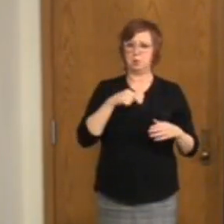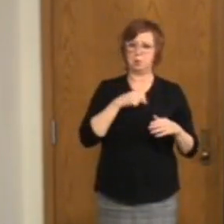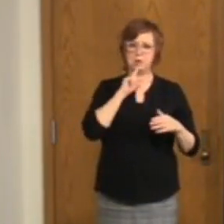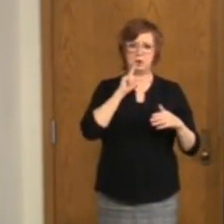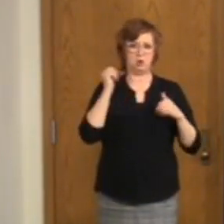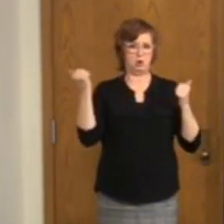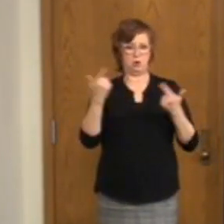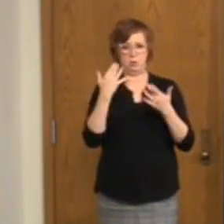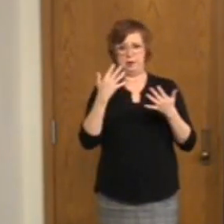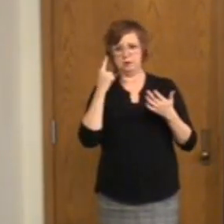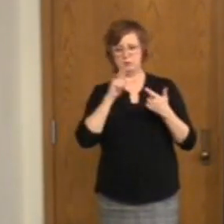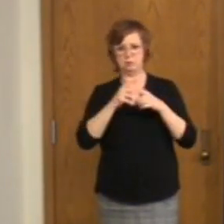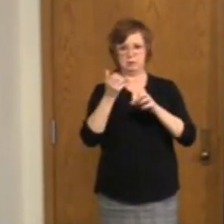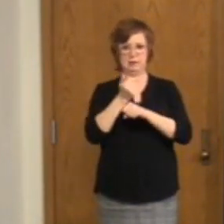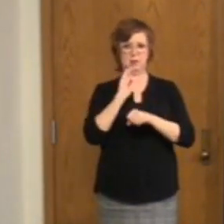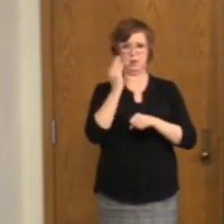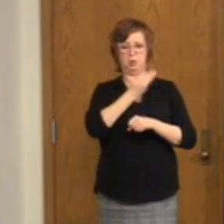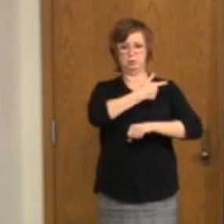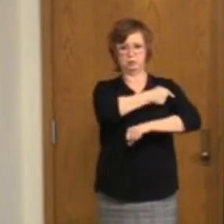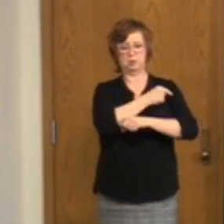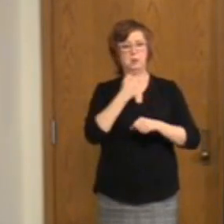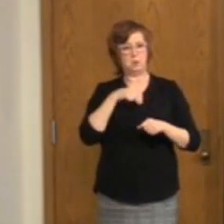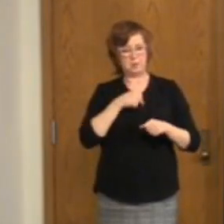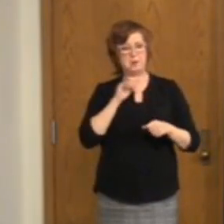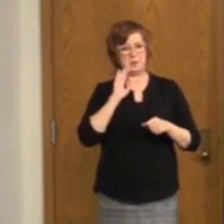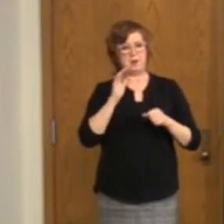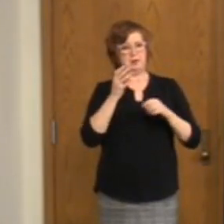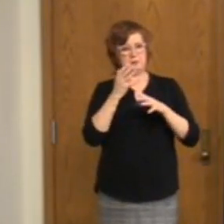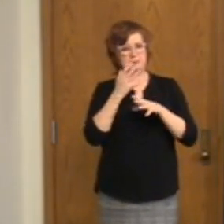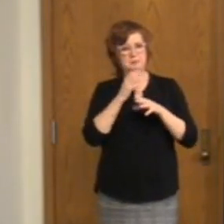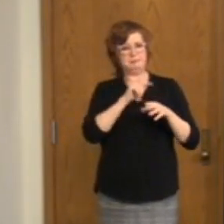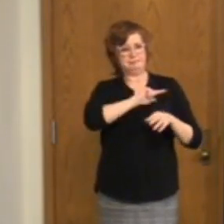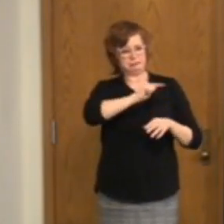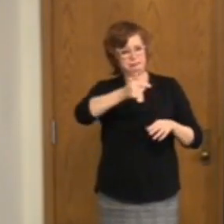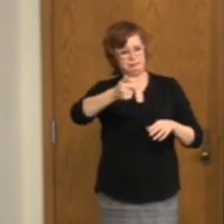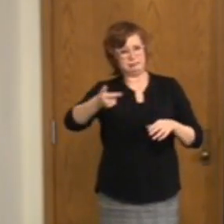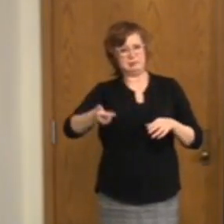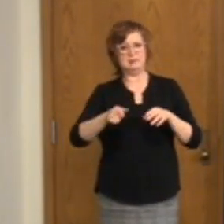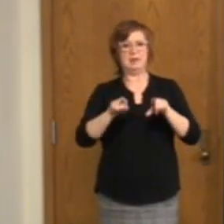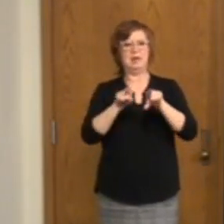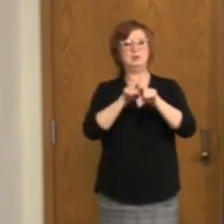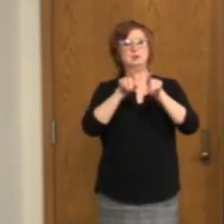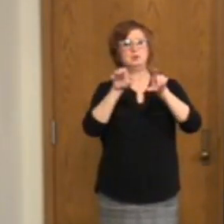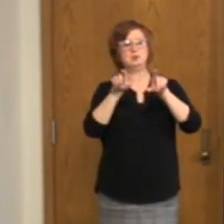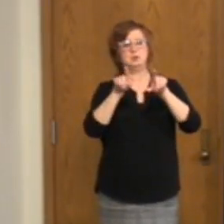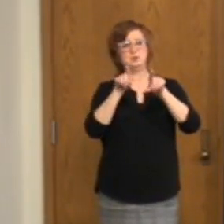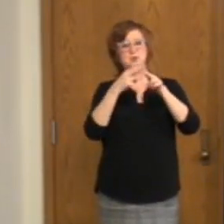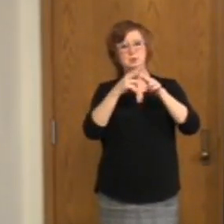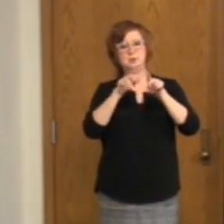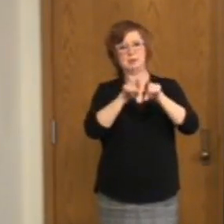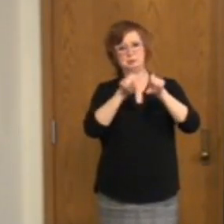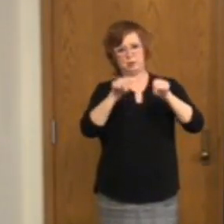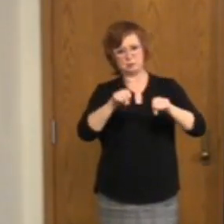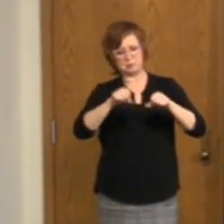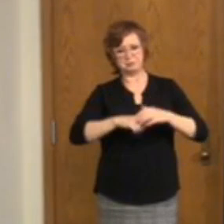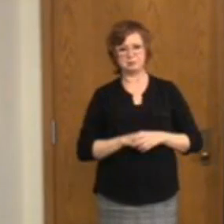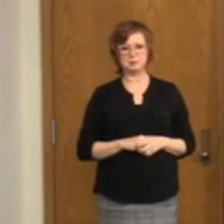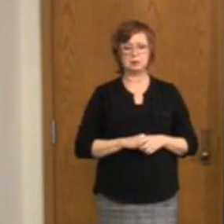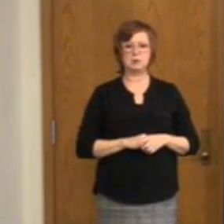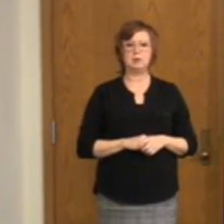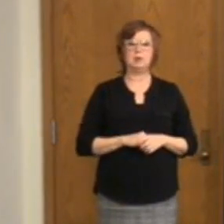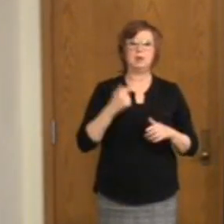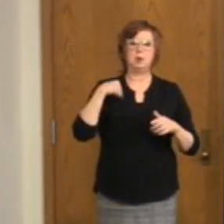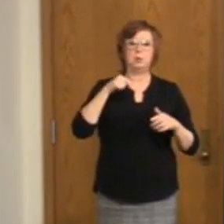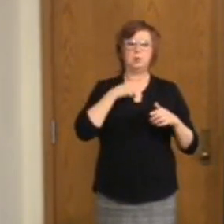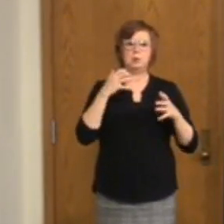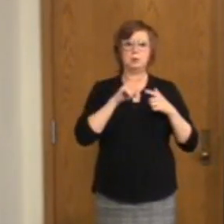we are able. Our case numbers in Saskatchewan, as well as our hospitalization numbers, continue to stabilize. The 7-day